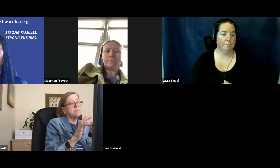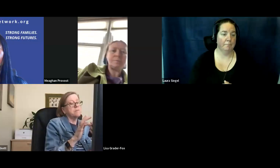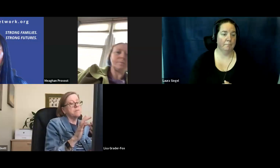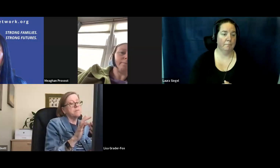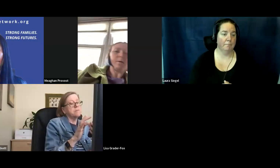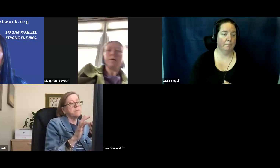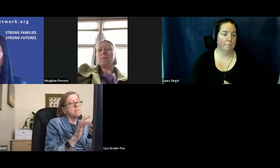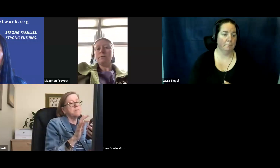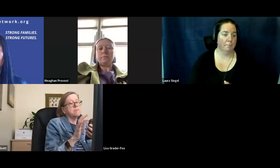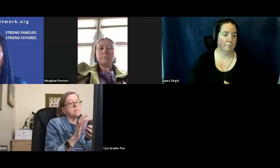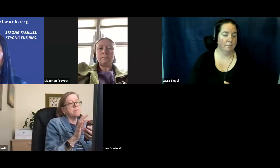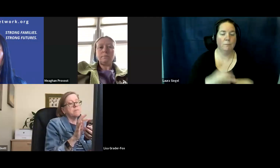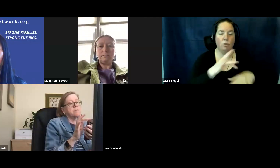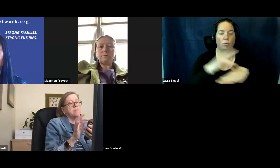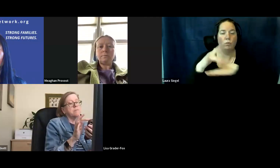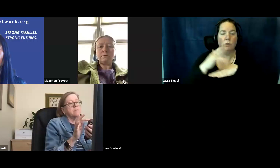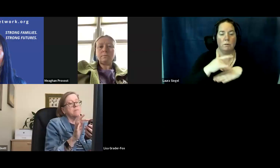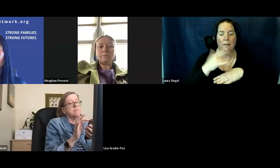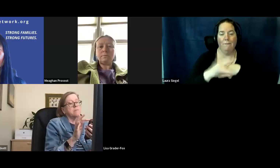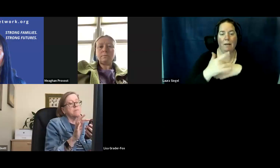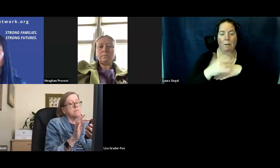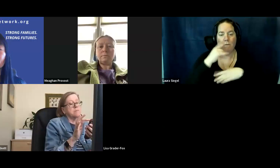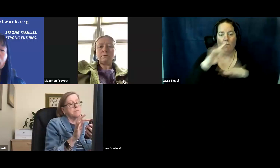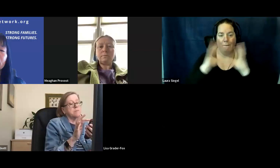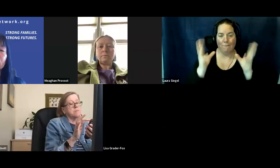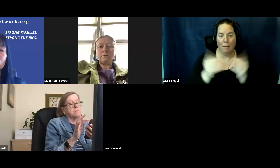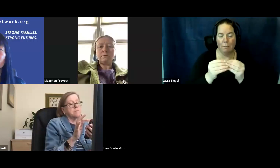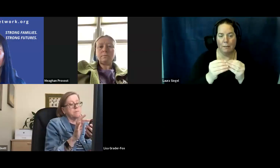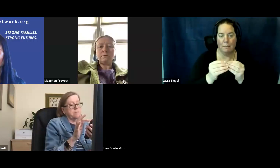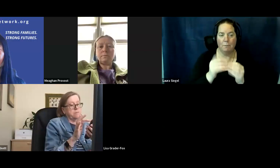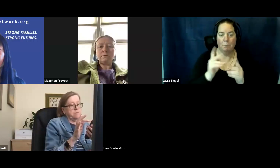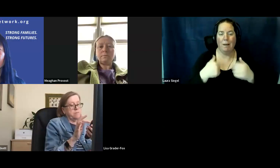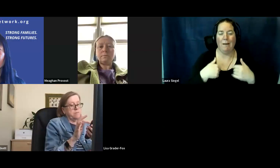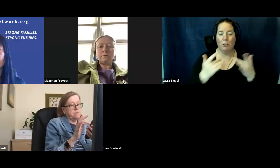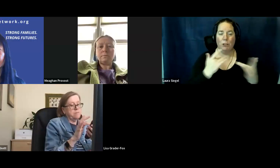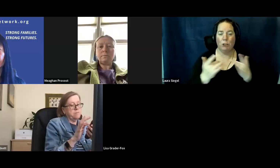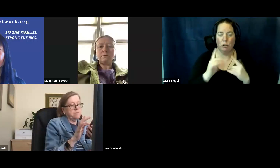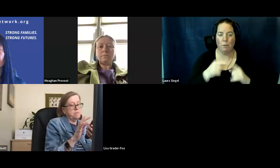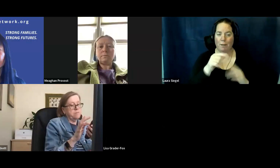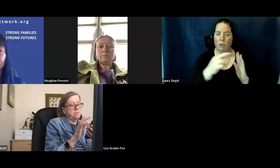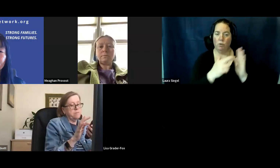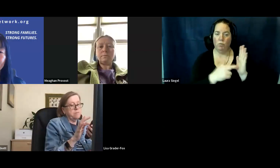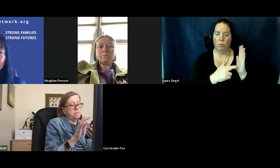about what resources are available to families who have concerns about this rule implementation.